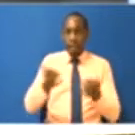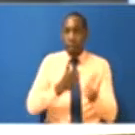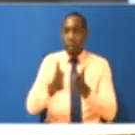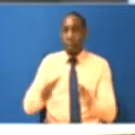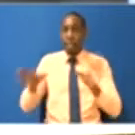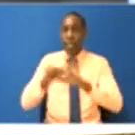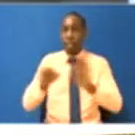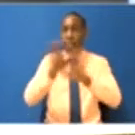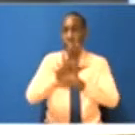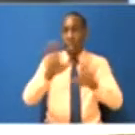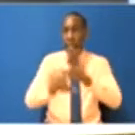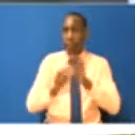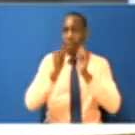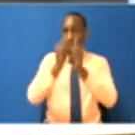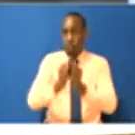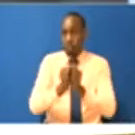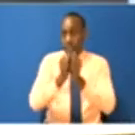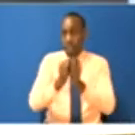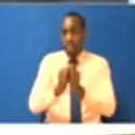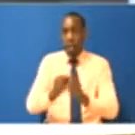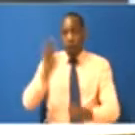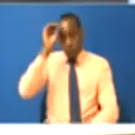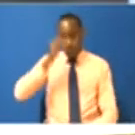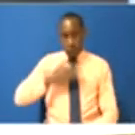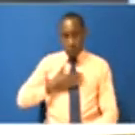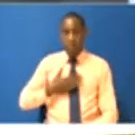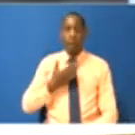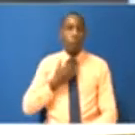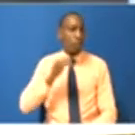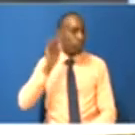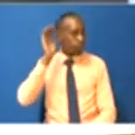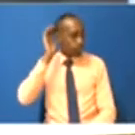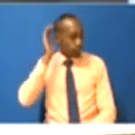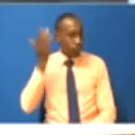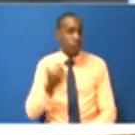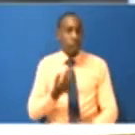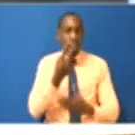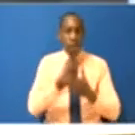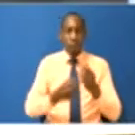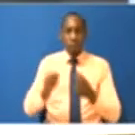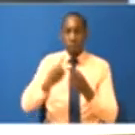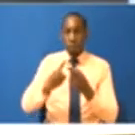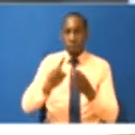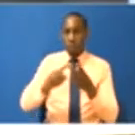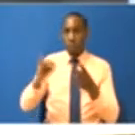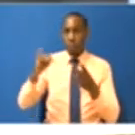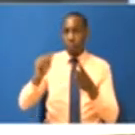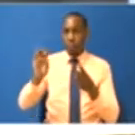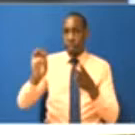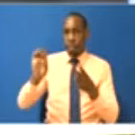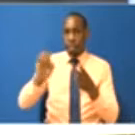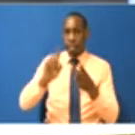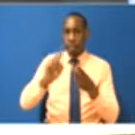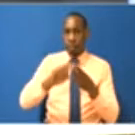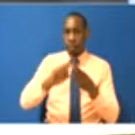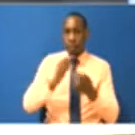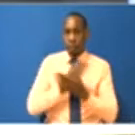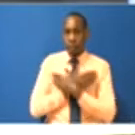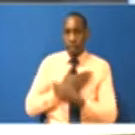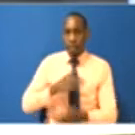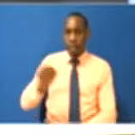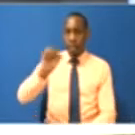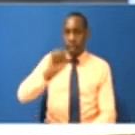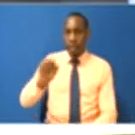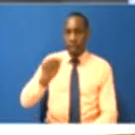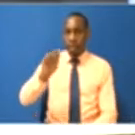that ties everything together and and to me that's what i want to to hear from both polycarp and uh and my friend jonathan sakada